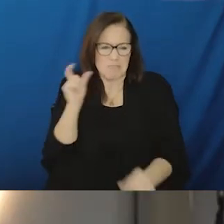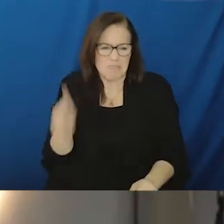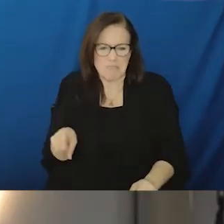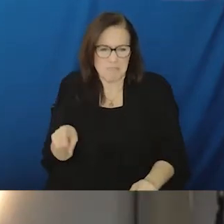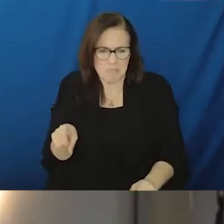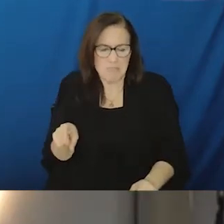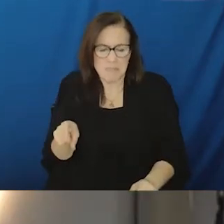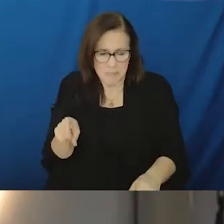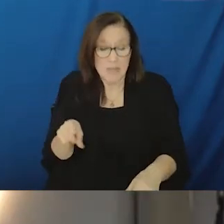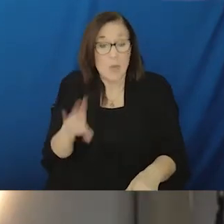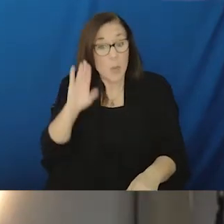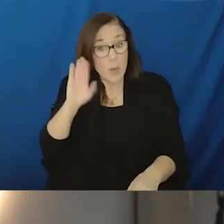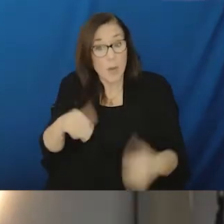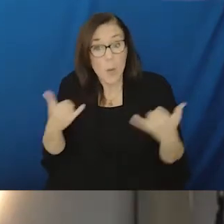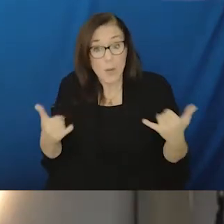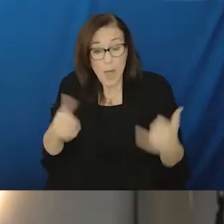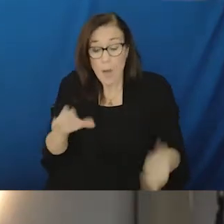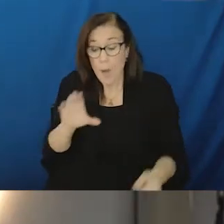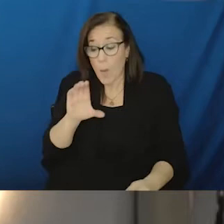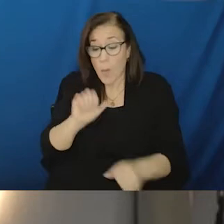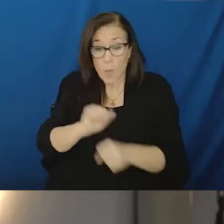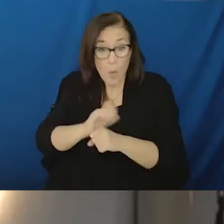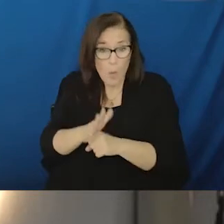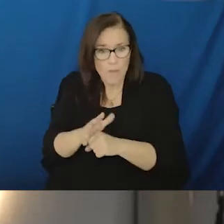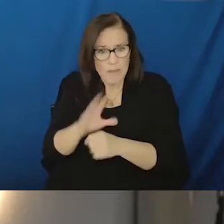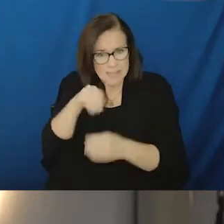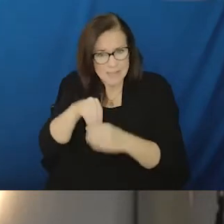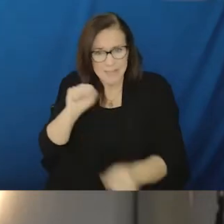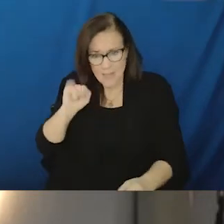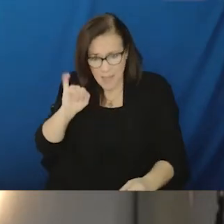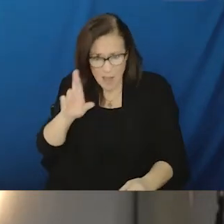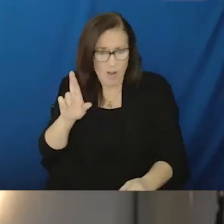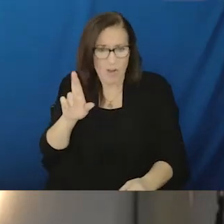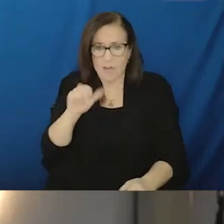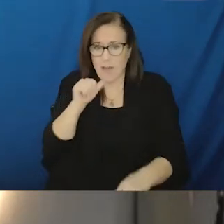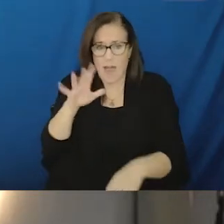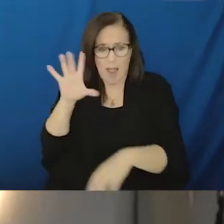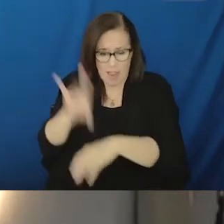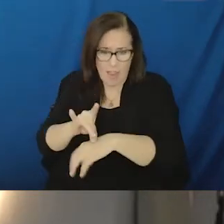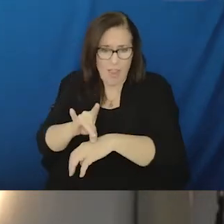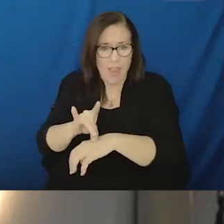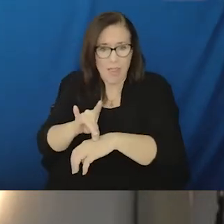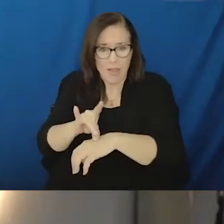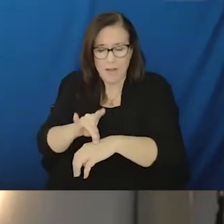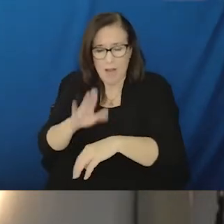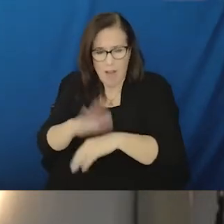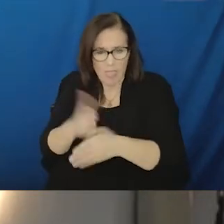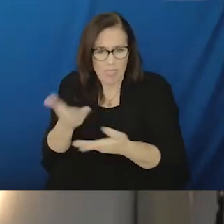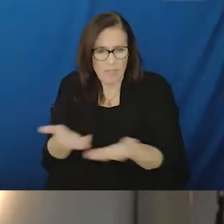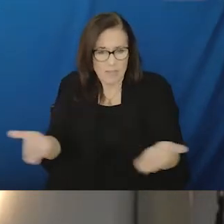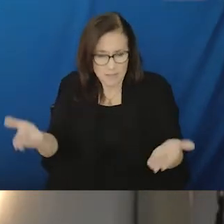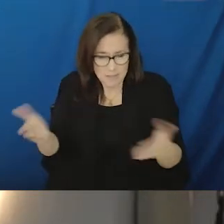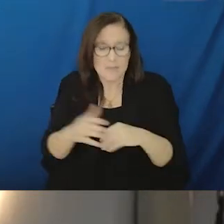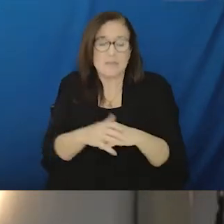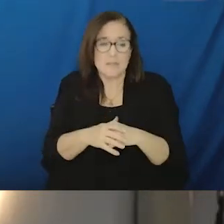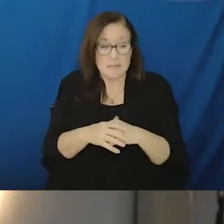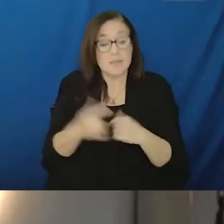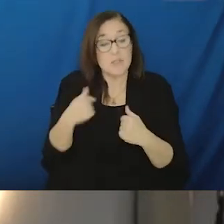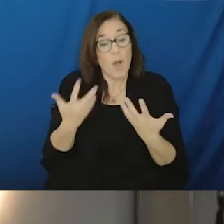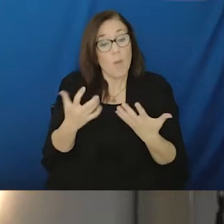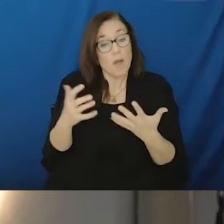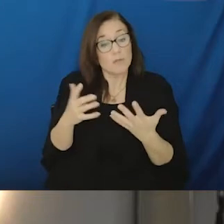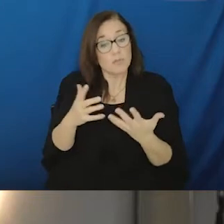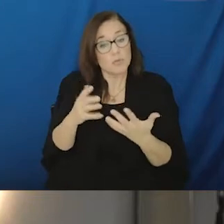COVID is airborne. And so I just want to renew my challenge that we can adjust